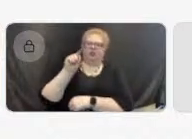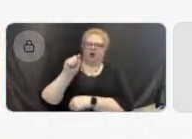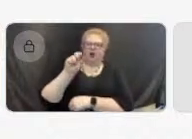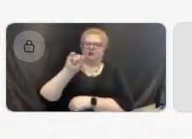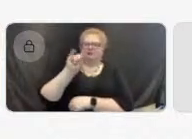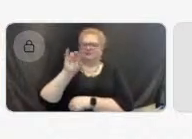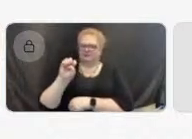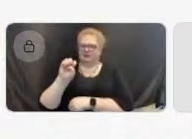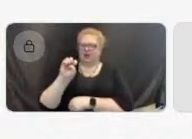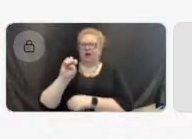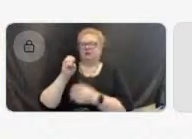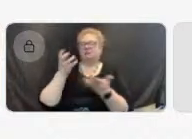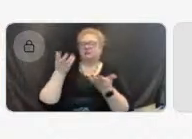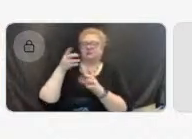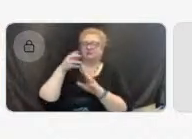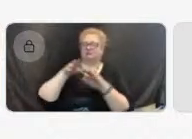to.